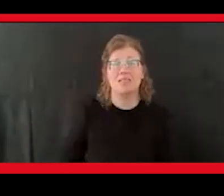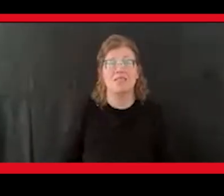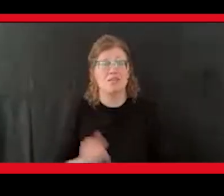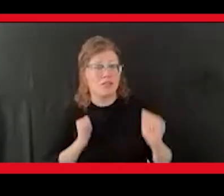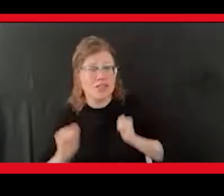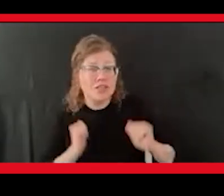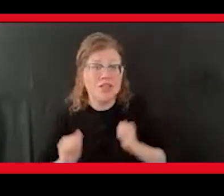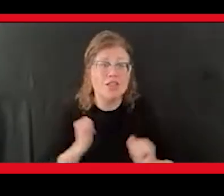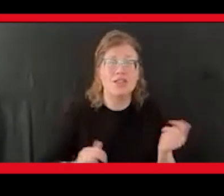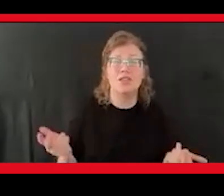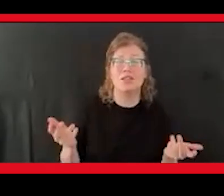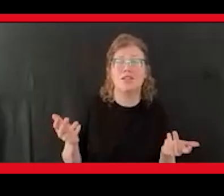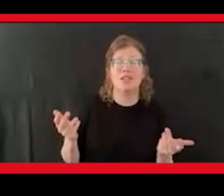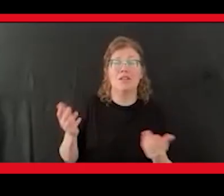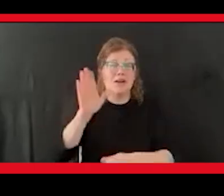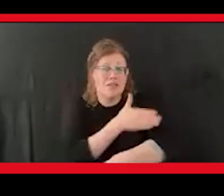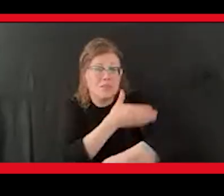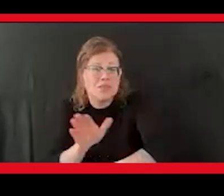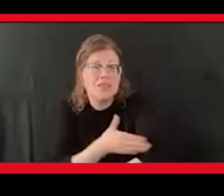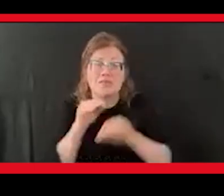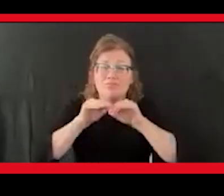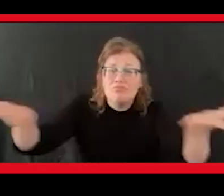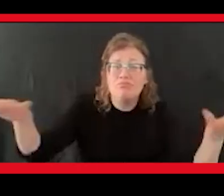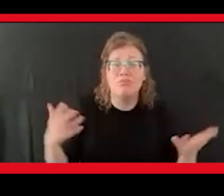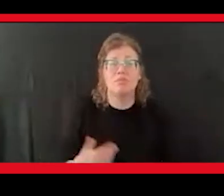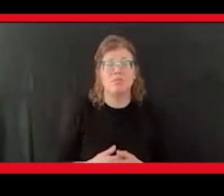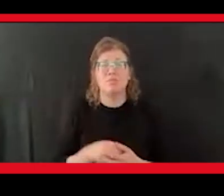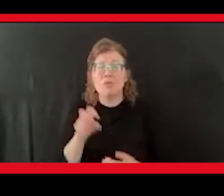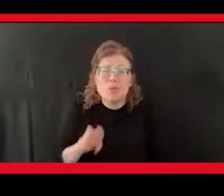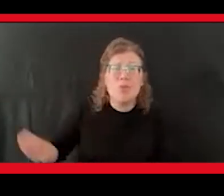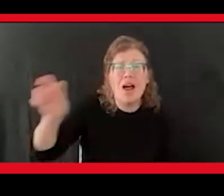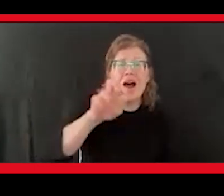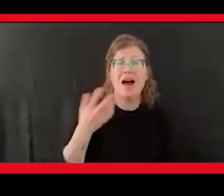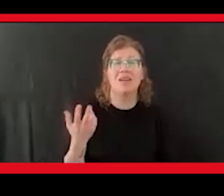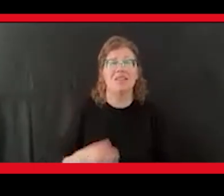touring, publishing, distribution, marketing, etc.